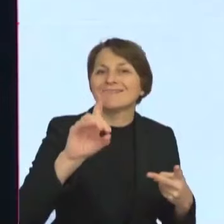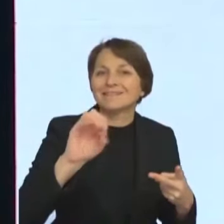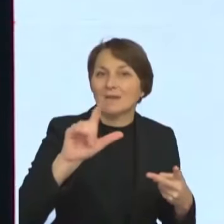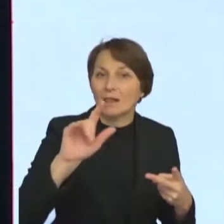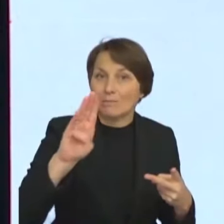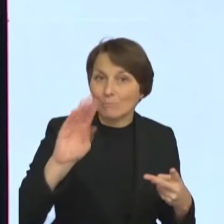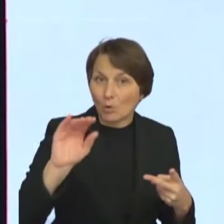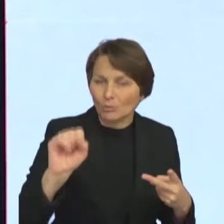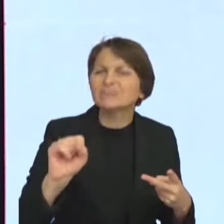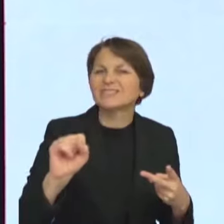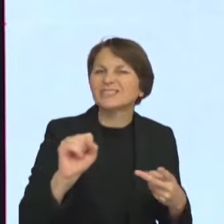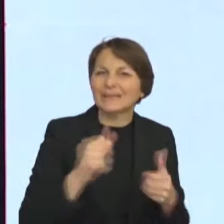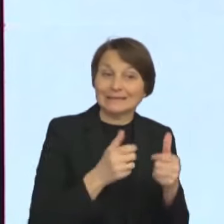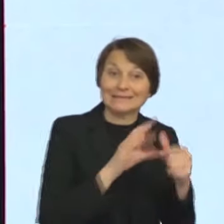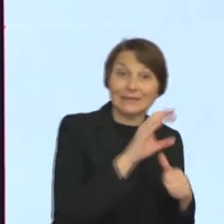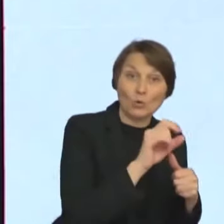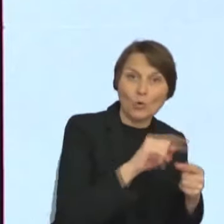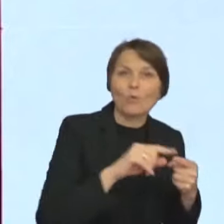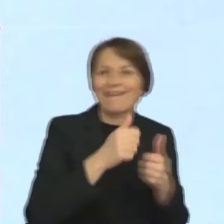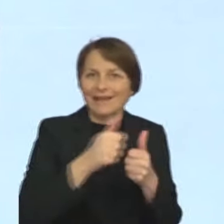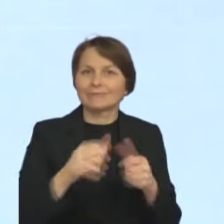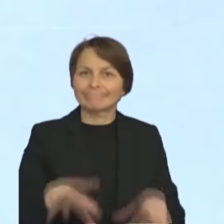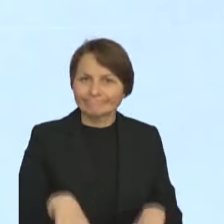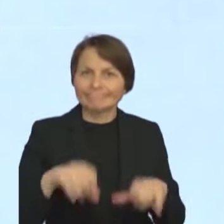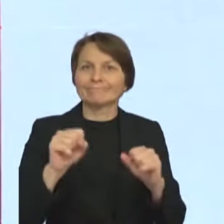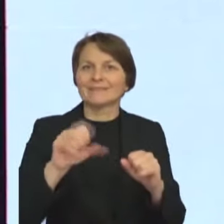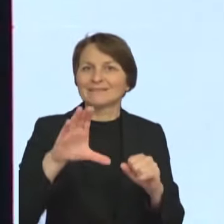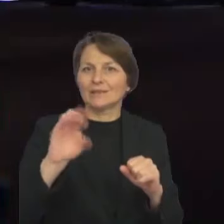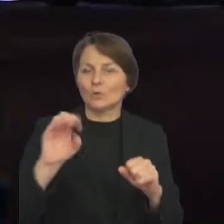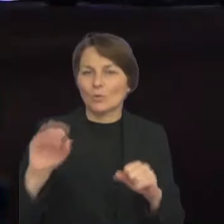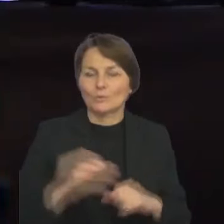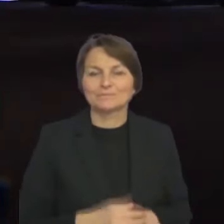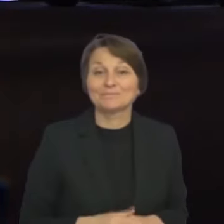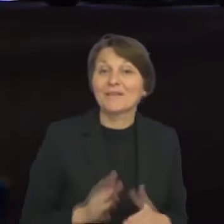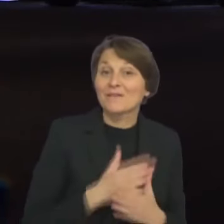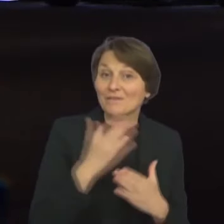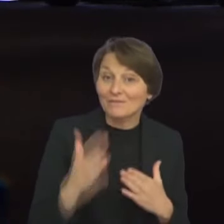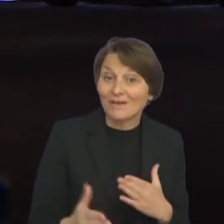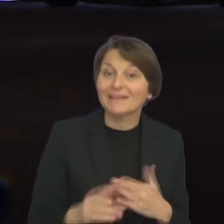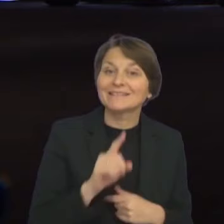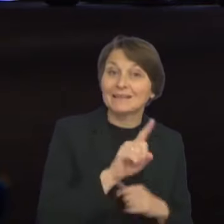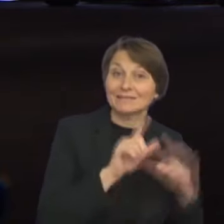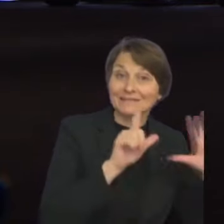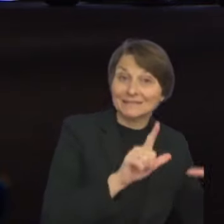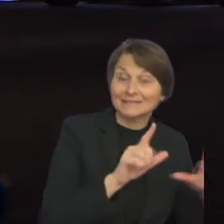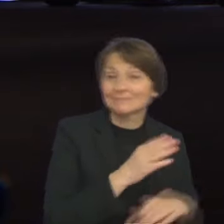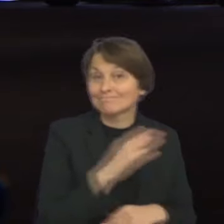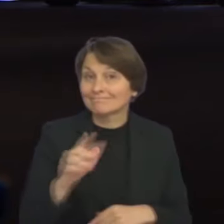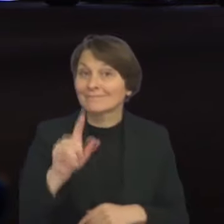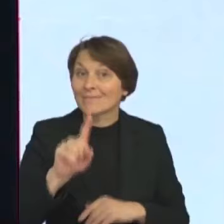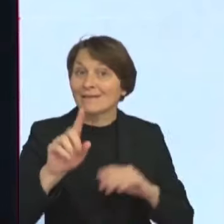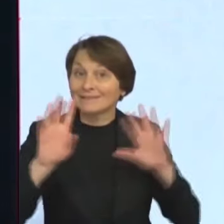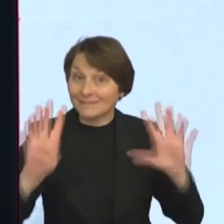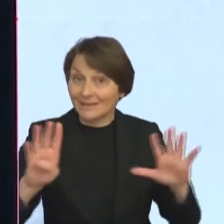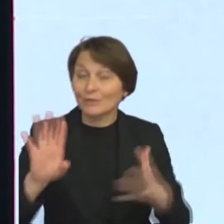CEO. Finally, the 17th and 19th resolutions asked you to vote on compensation